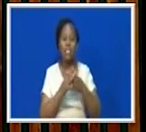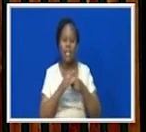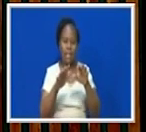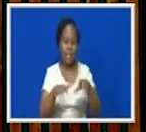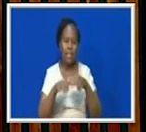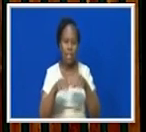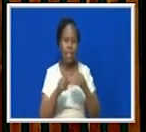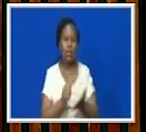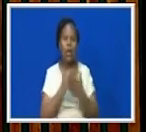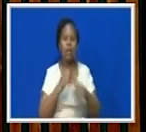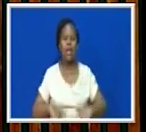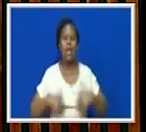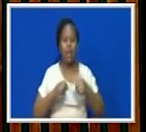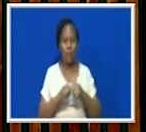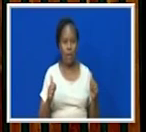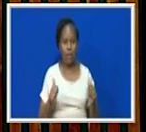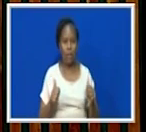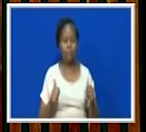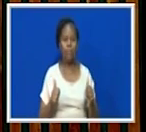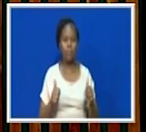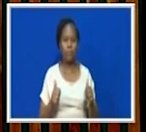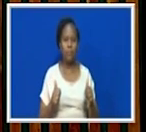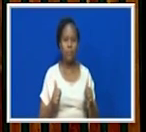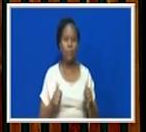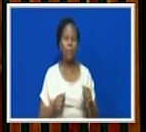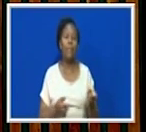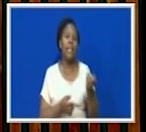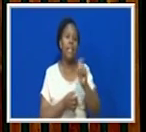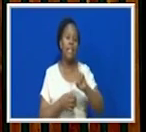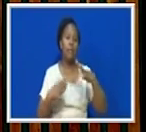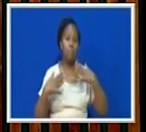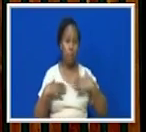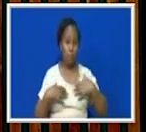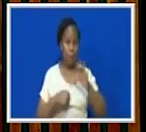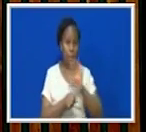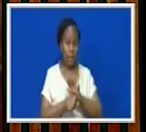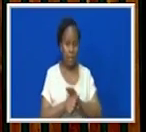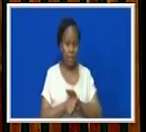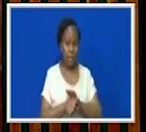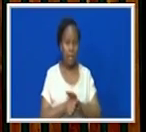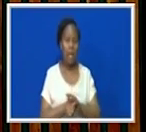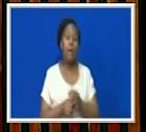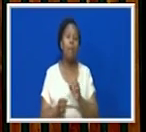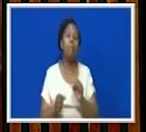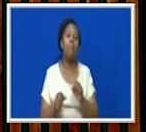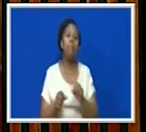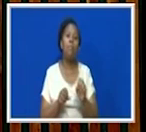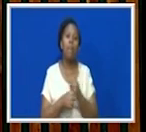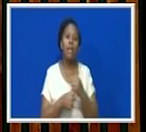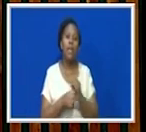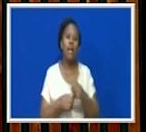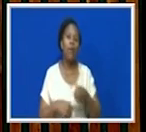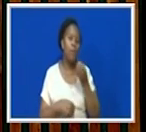livelihood. So the marking point, increased human population necessitating another source of